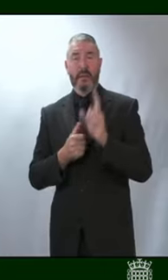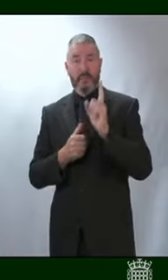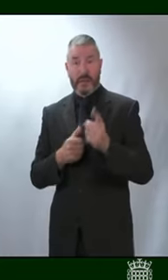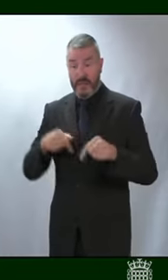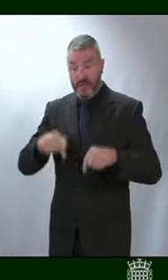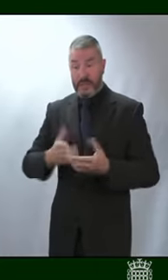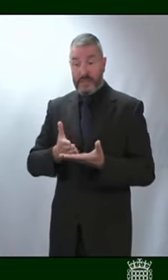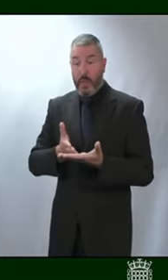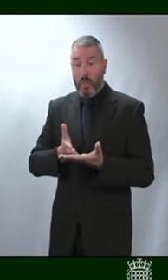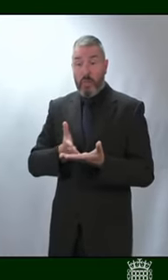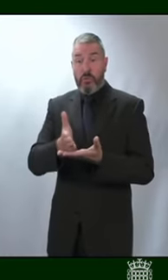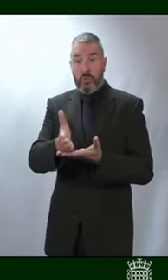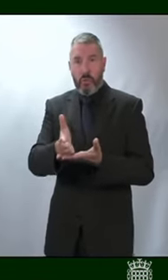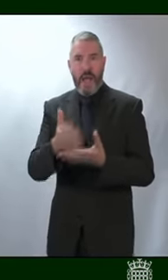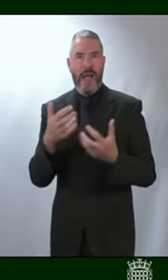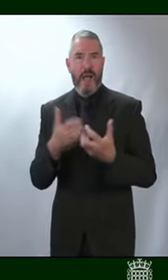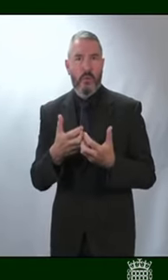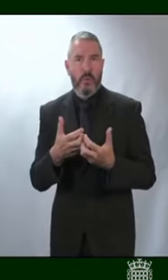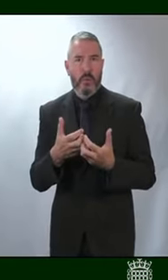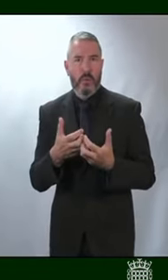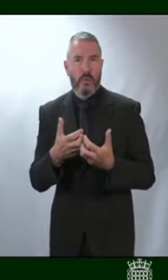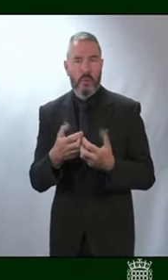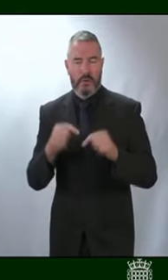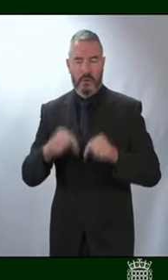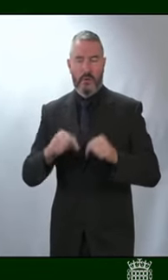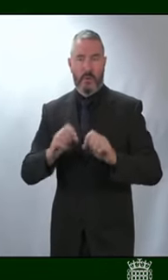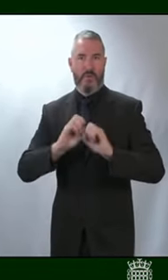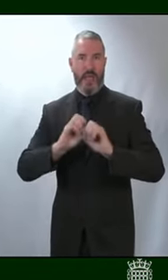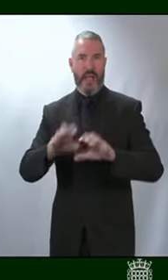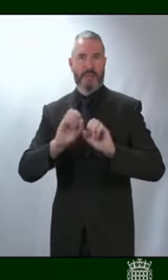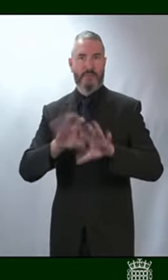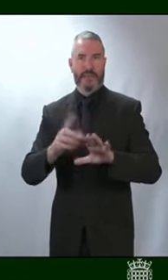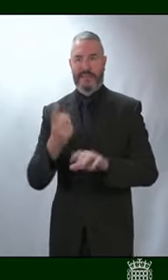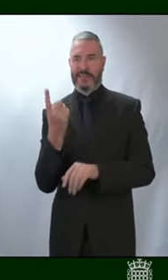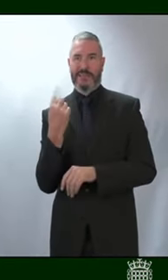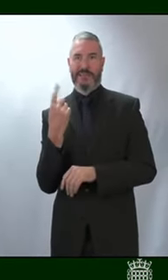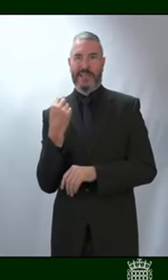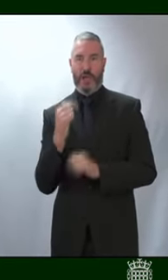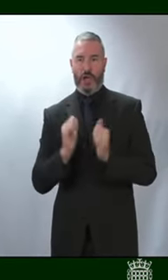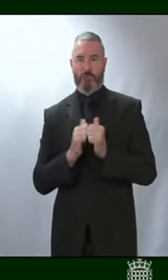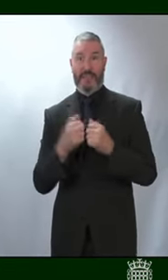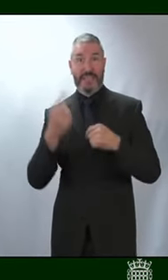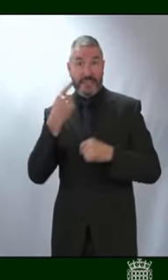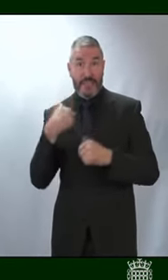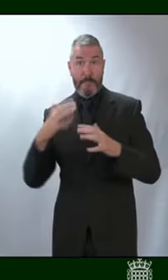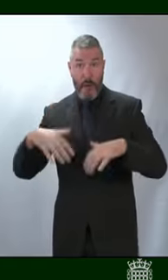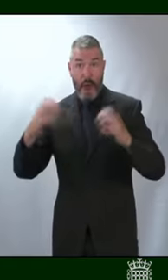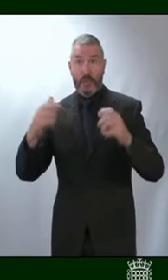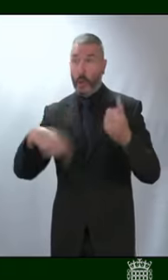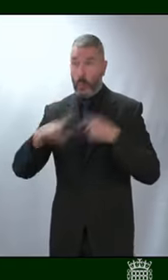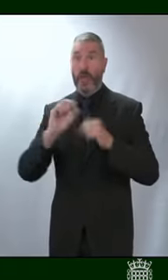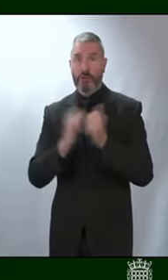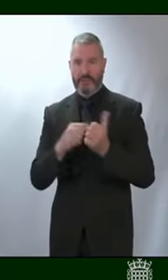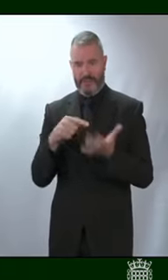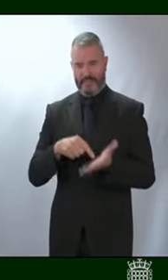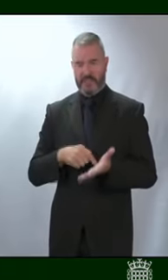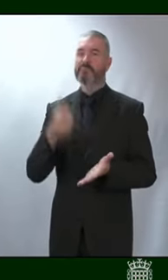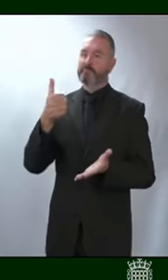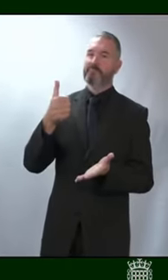this, Mr. Speaker, by precisely the methods that we have outlined and that were agreed upon in this House yesterday. And I may say, I think